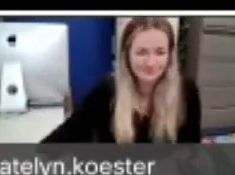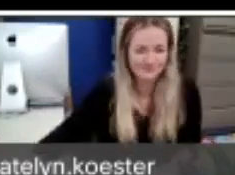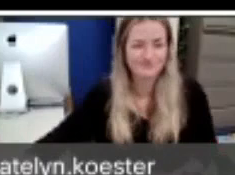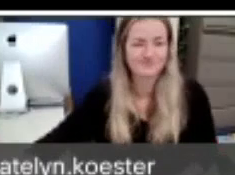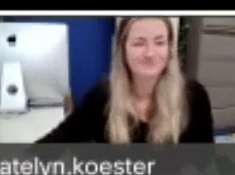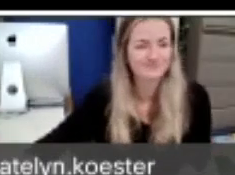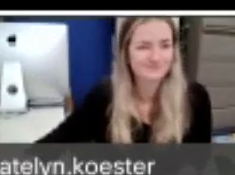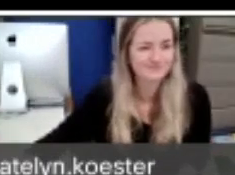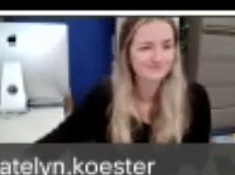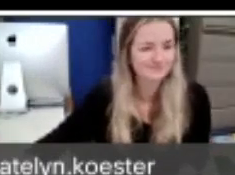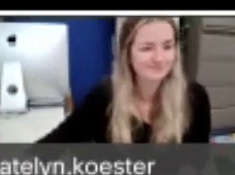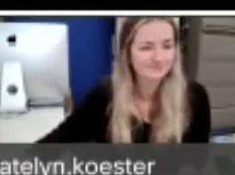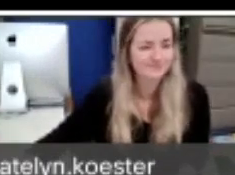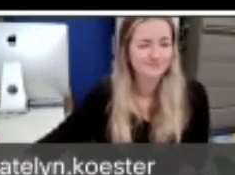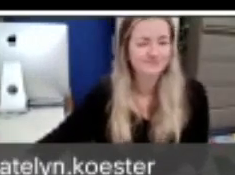Hat.